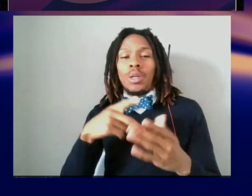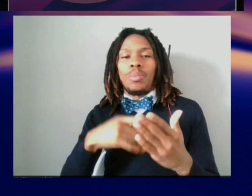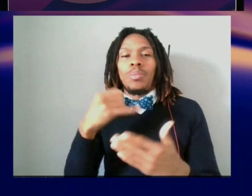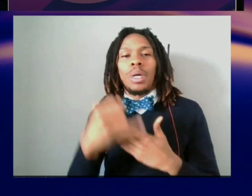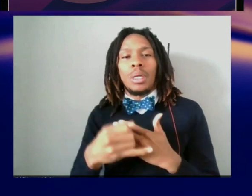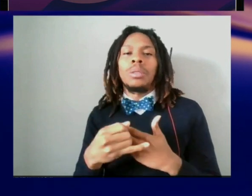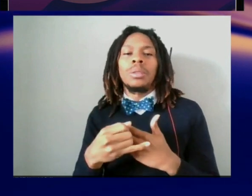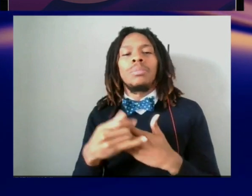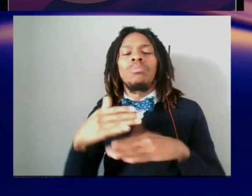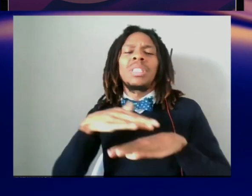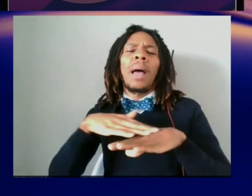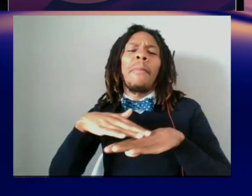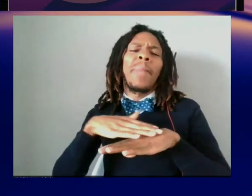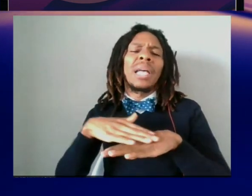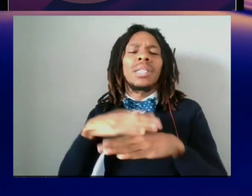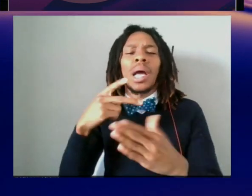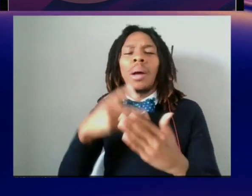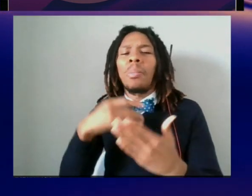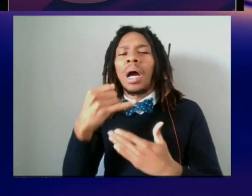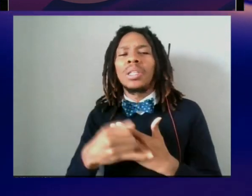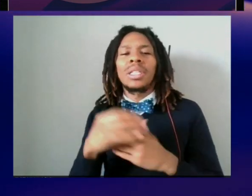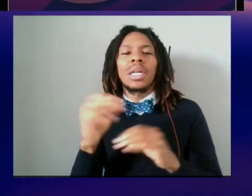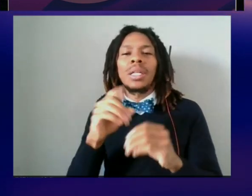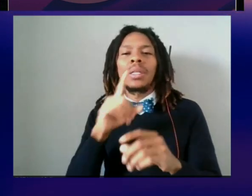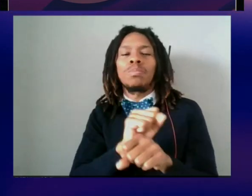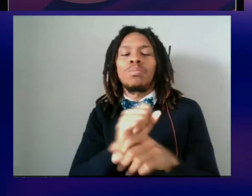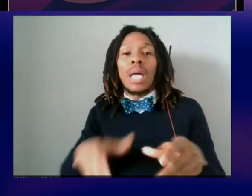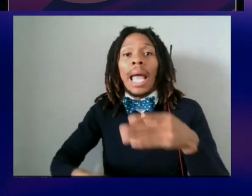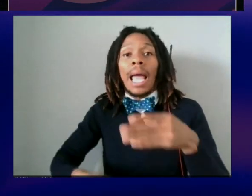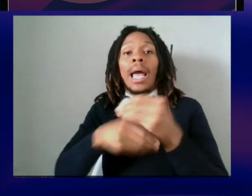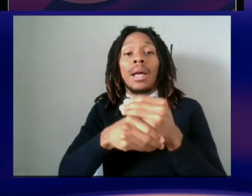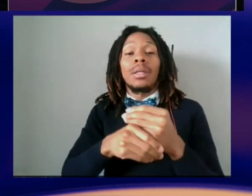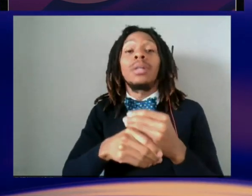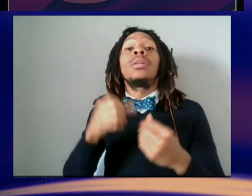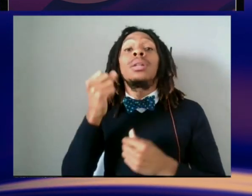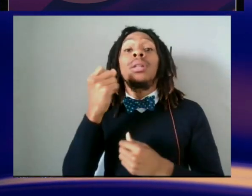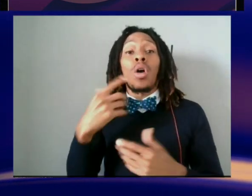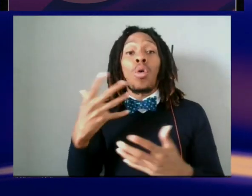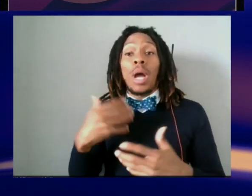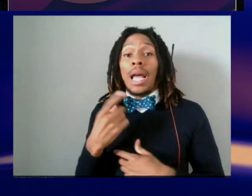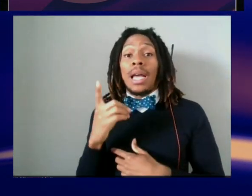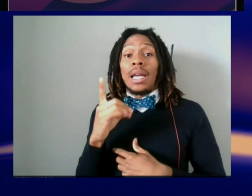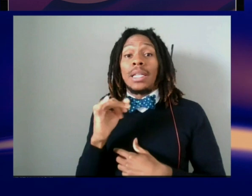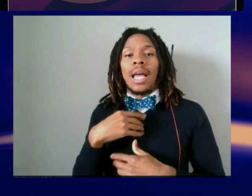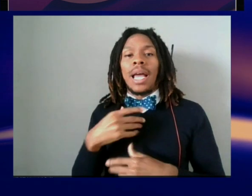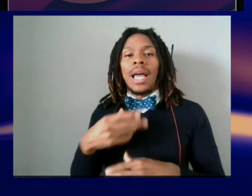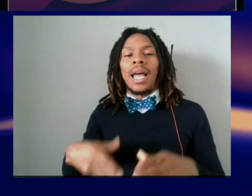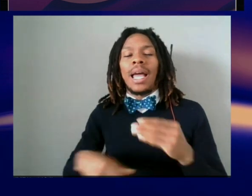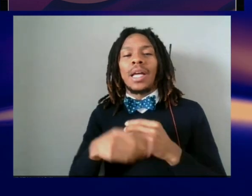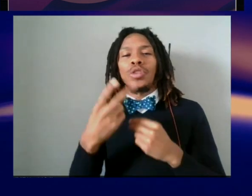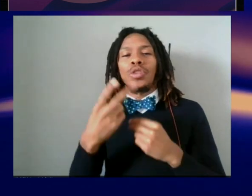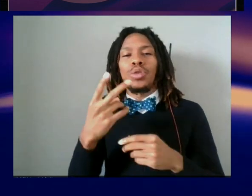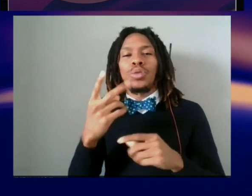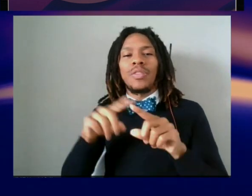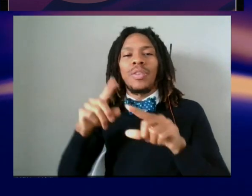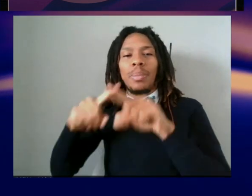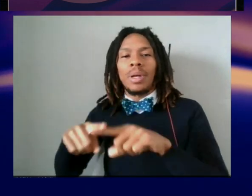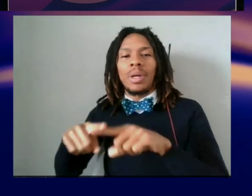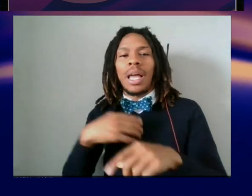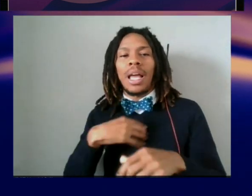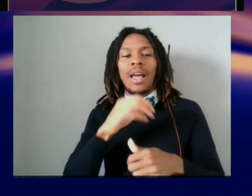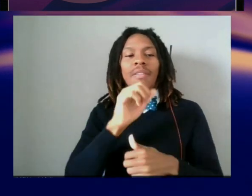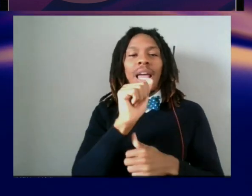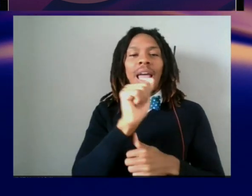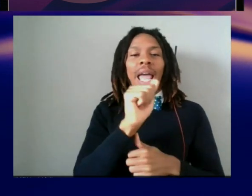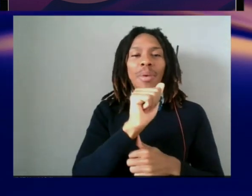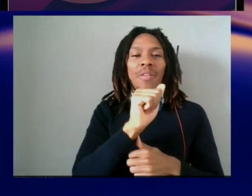basic project. Nothing really has been added to it, but what I've done is I added 2 different dependencies. So I have my Amplify iOS